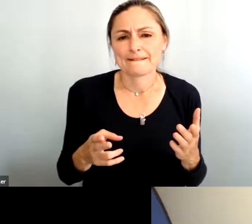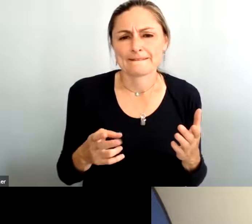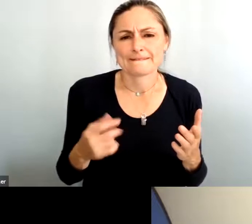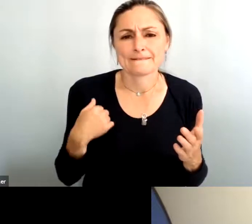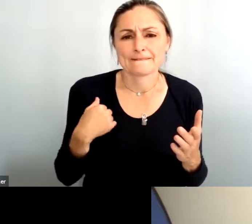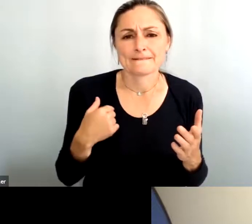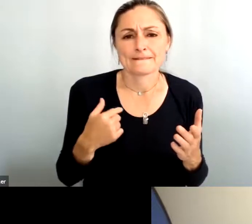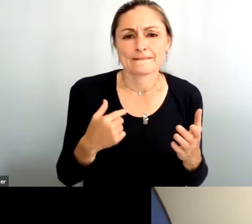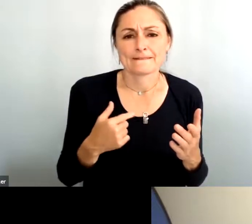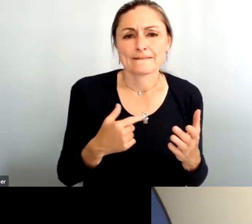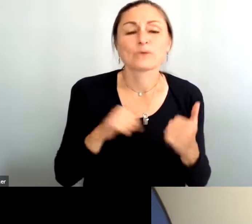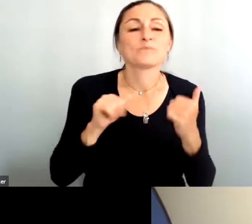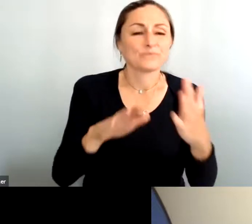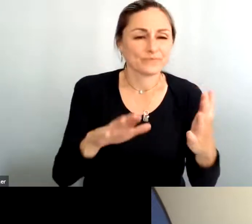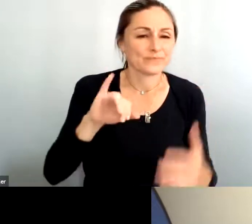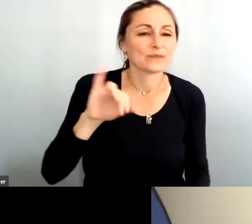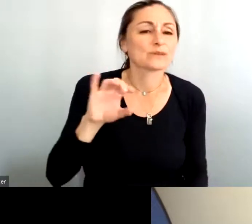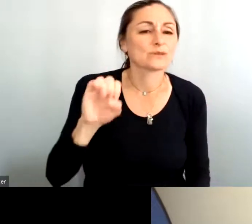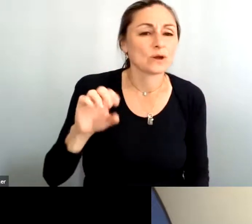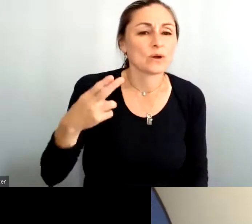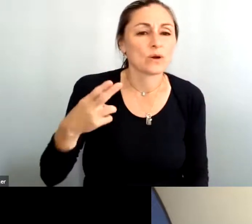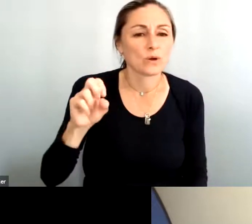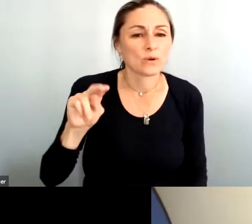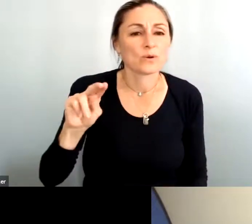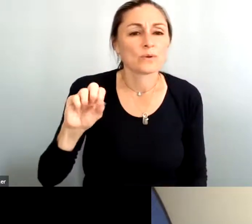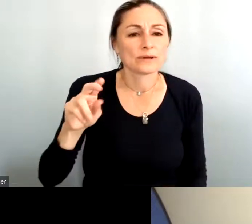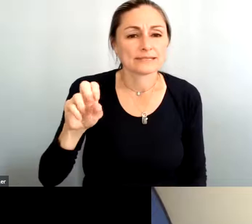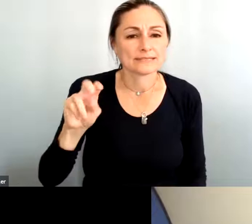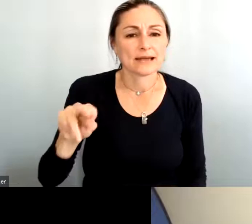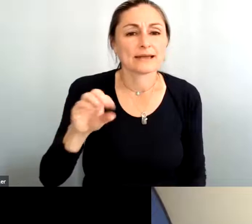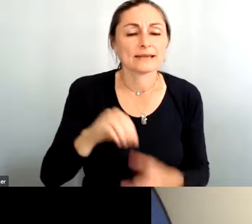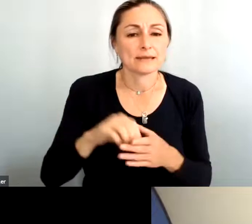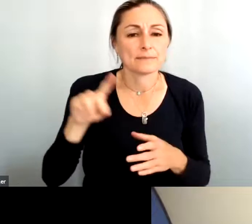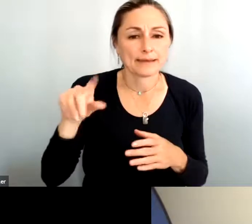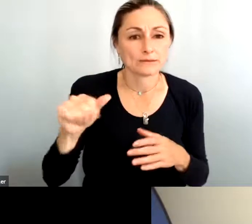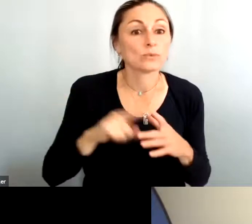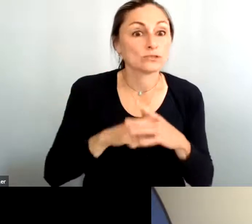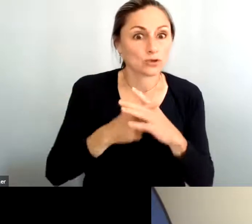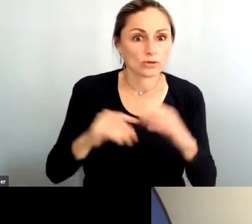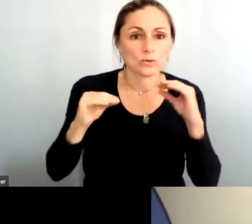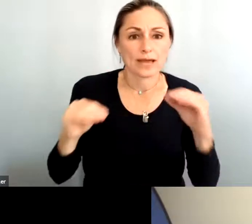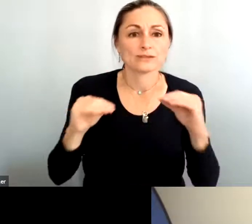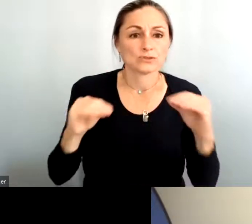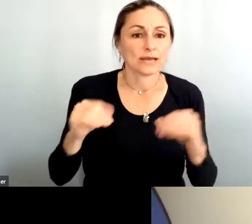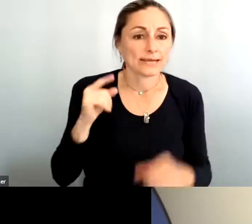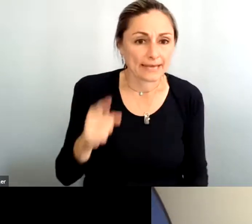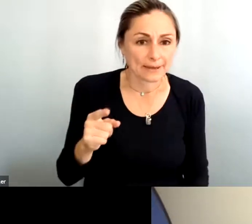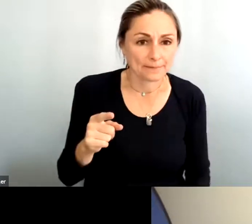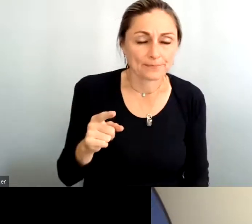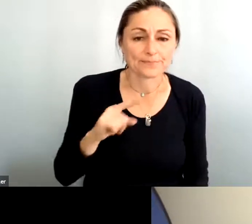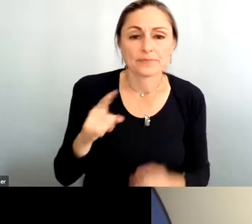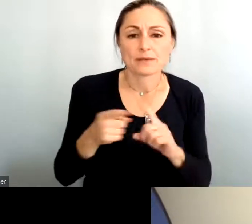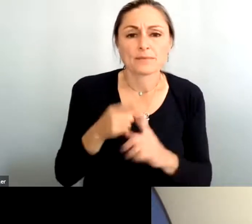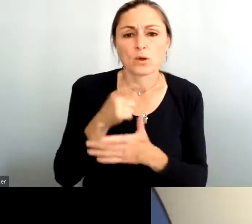we approached Joe Hohenstein in Pennsylvania, and we started to educate him about what a